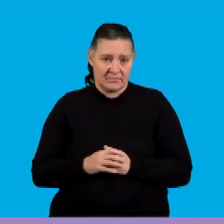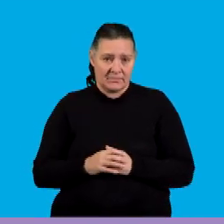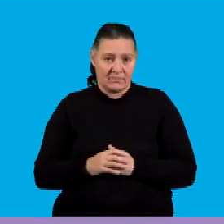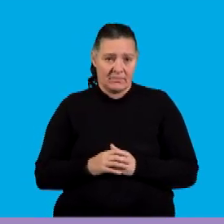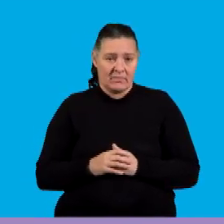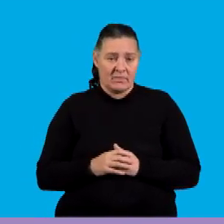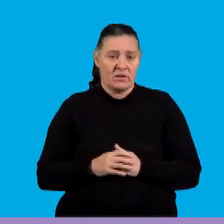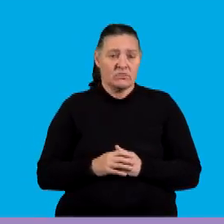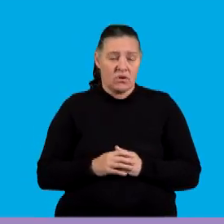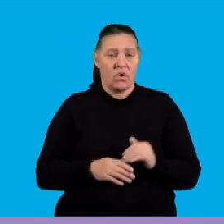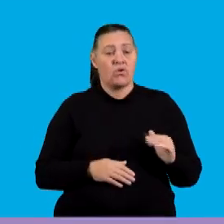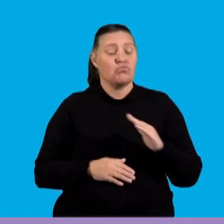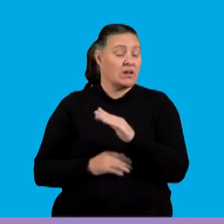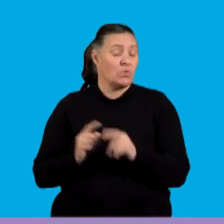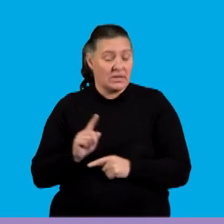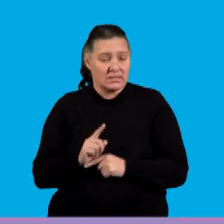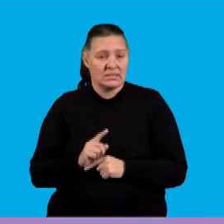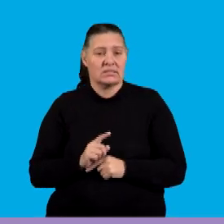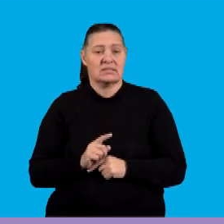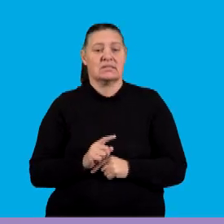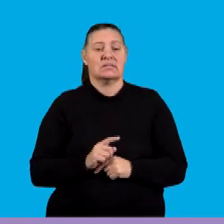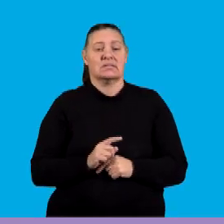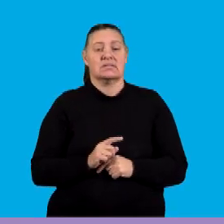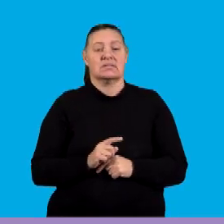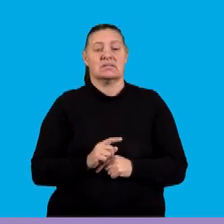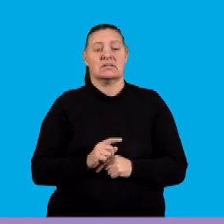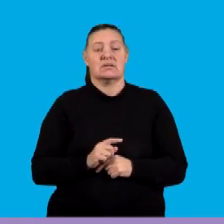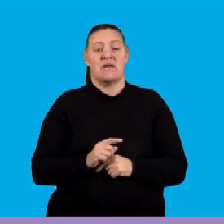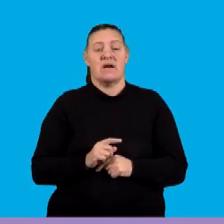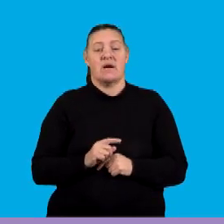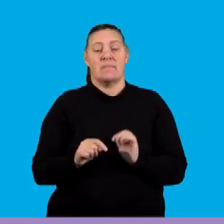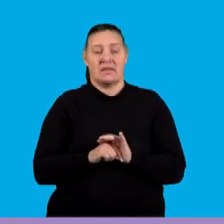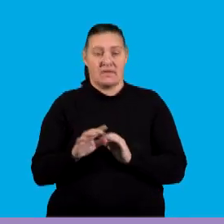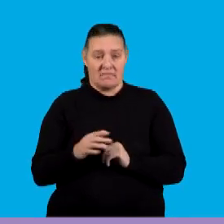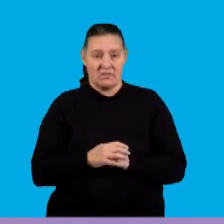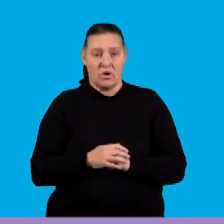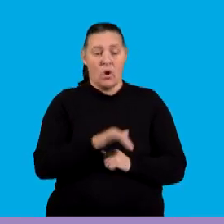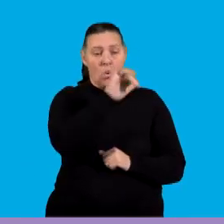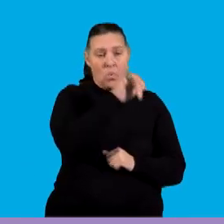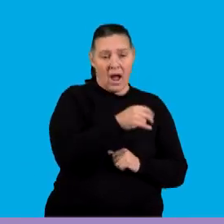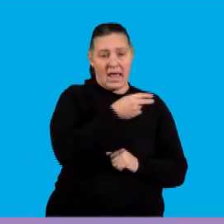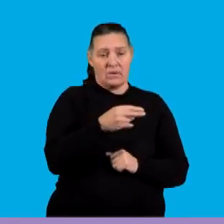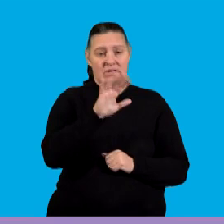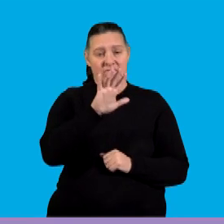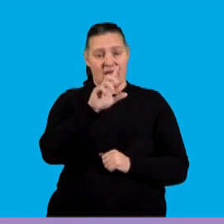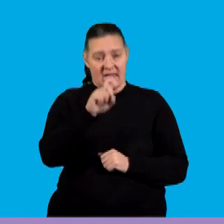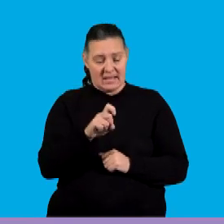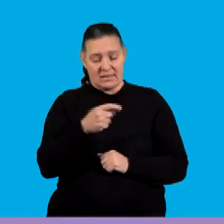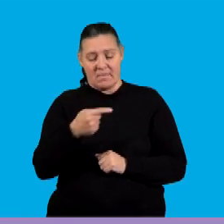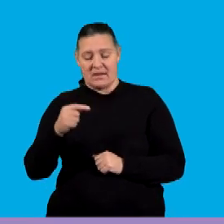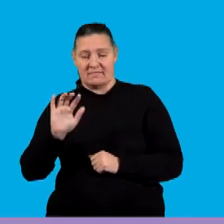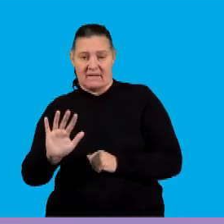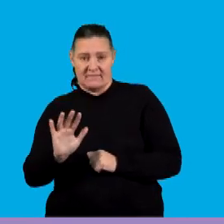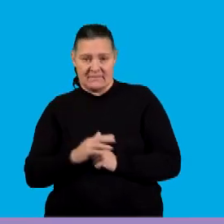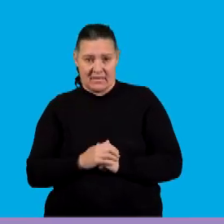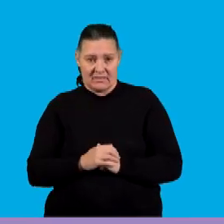have our gradient is 5. And we have our y-intercept is a negative 5. And